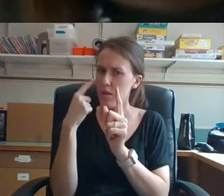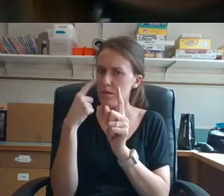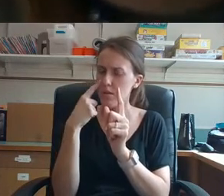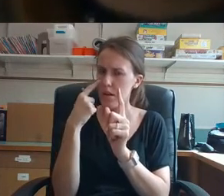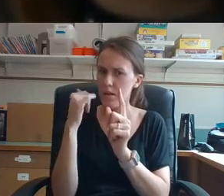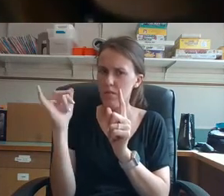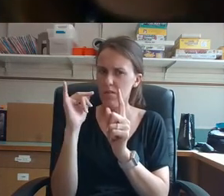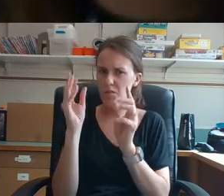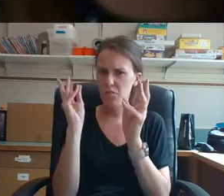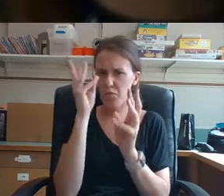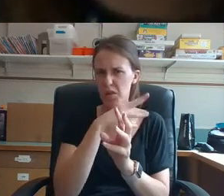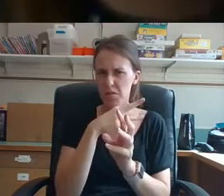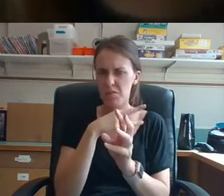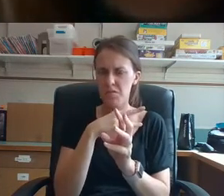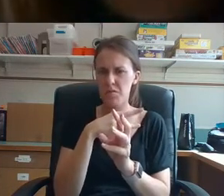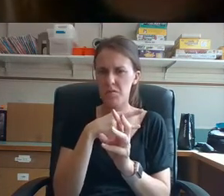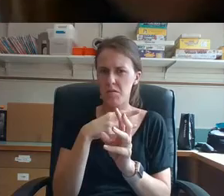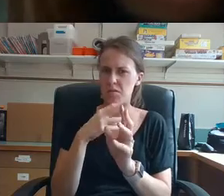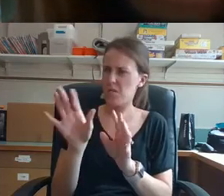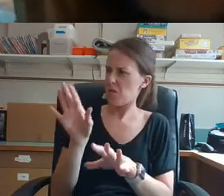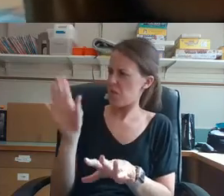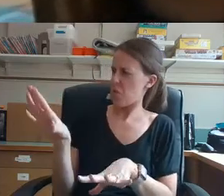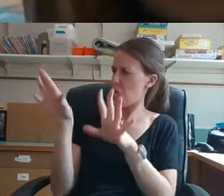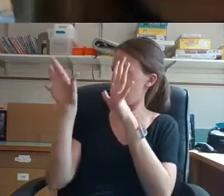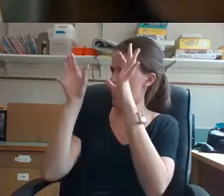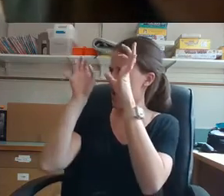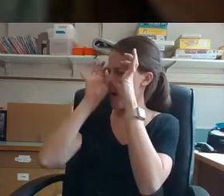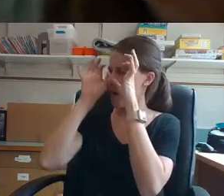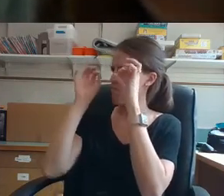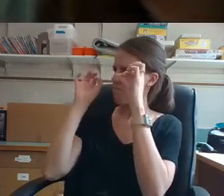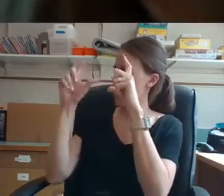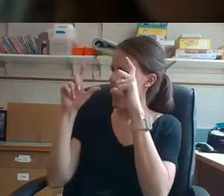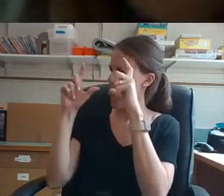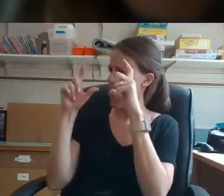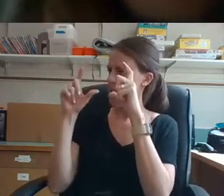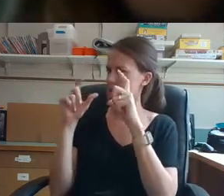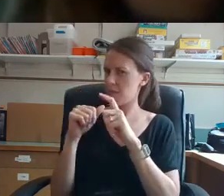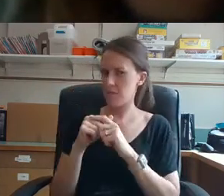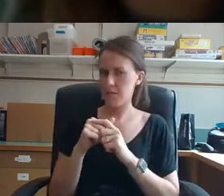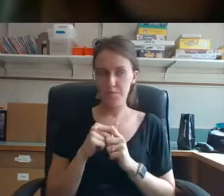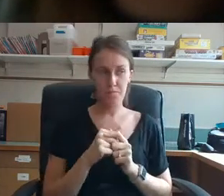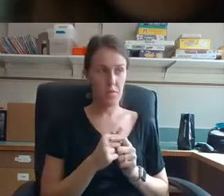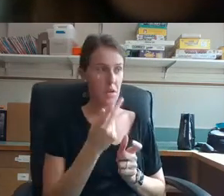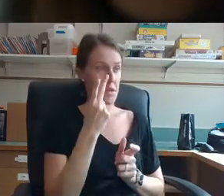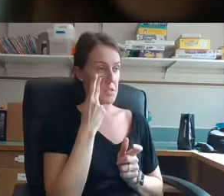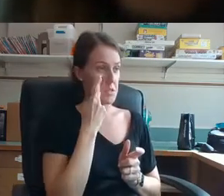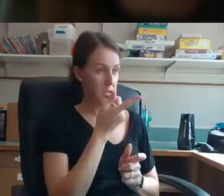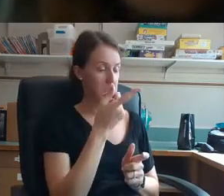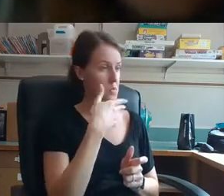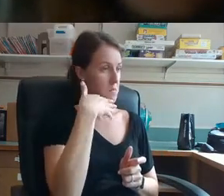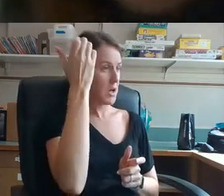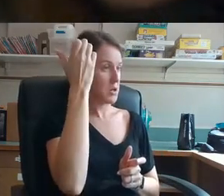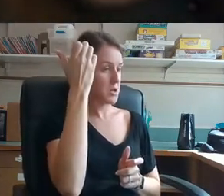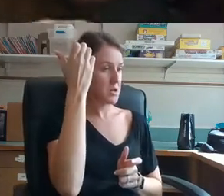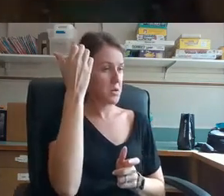odd. Why, grandmother, she said, what big eyes you have. The better to see you with, my dear.